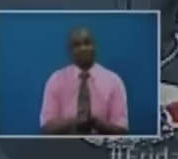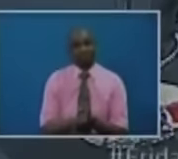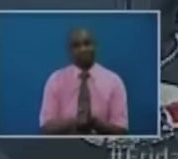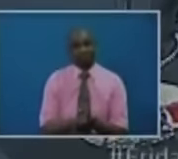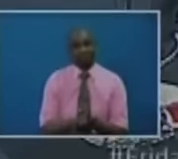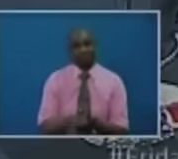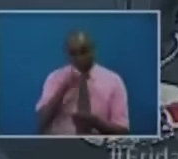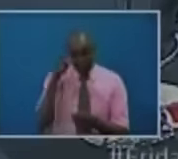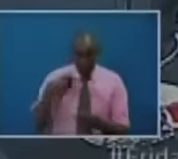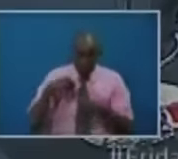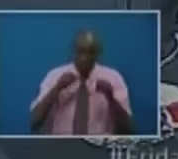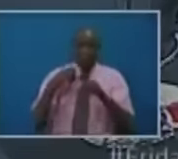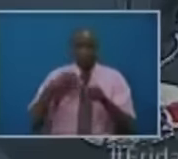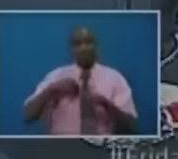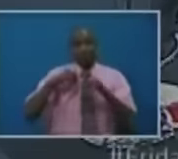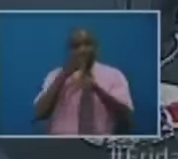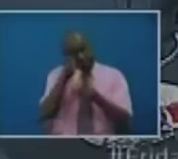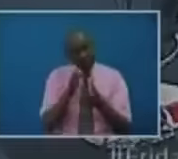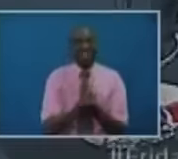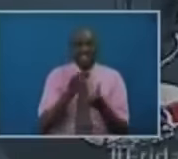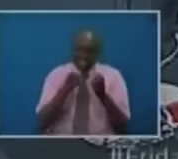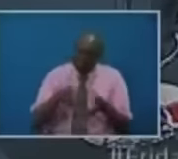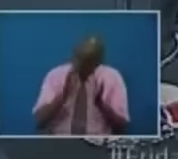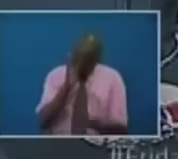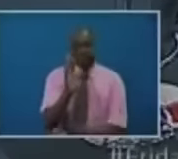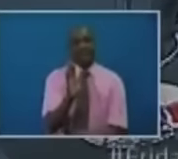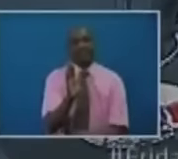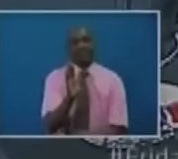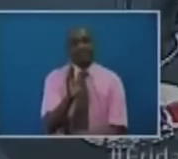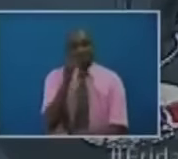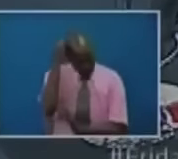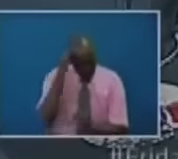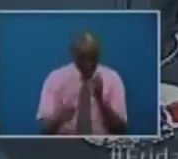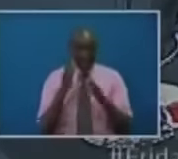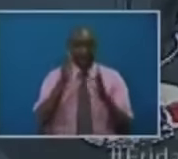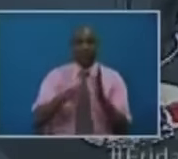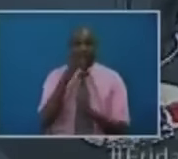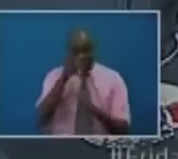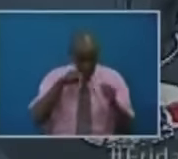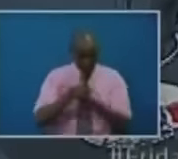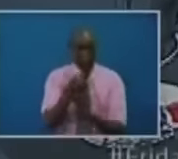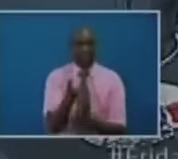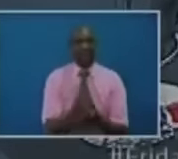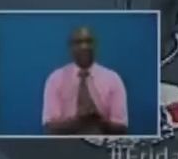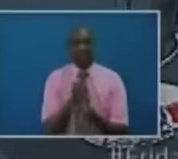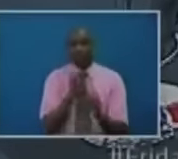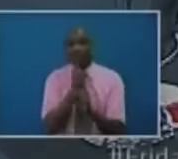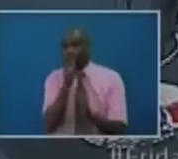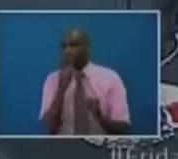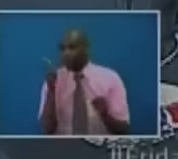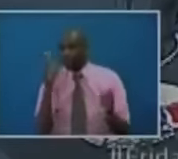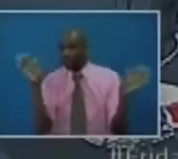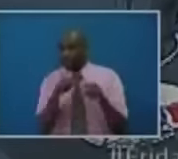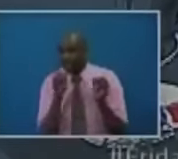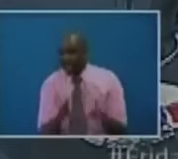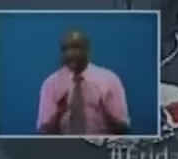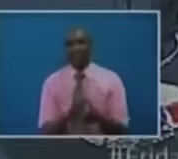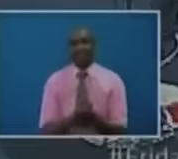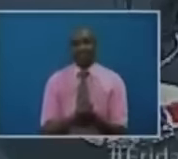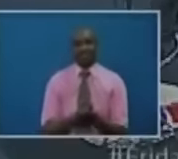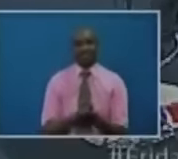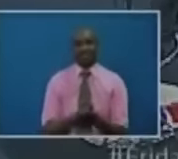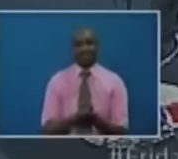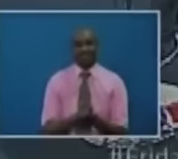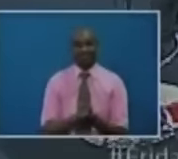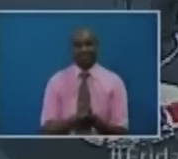who were following him, you needed a way. It is here. He was the last one. Yeah. When he was made the last sure one. That the water is not coming back. It's not coming back. All right.